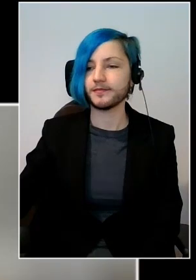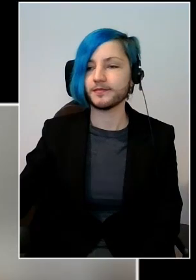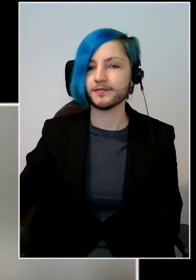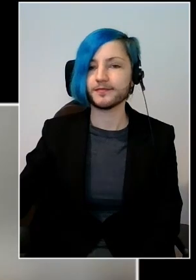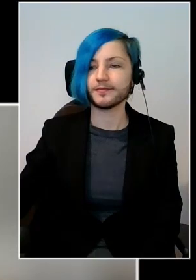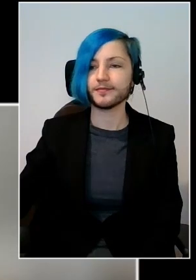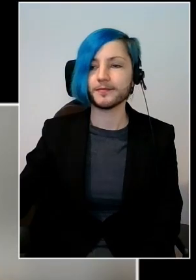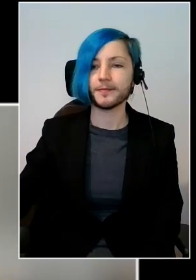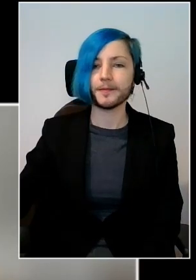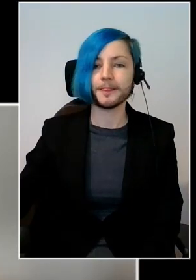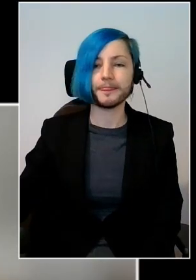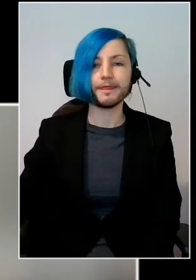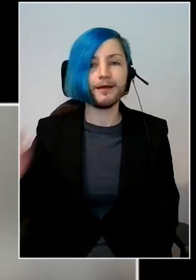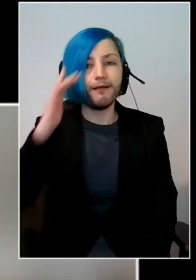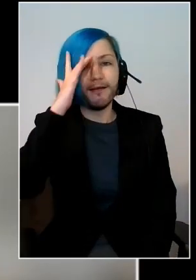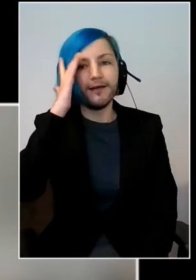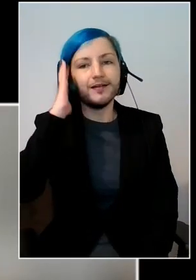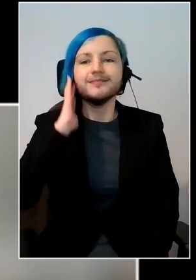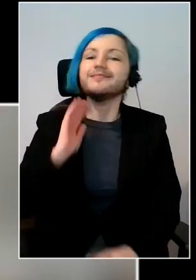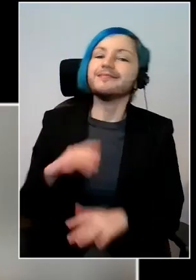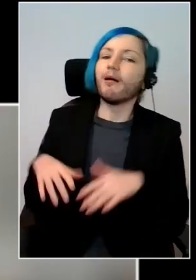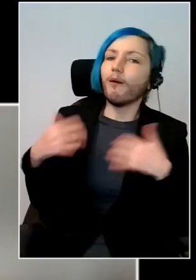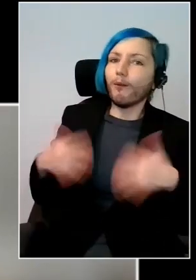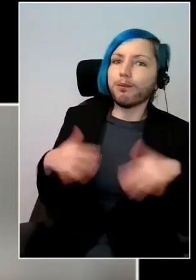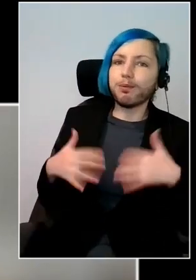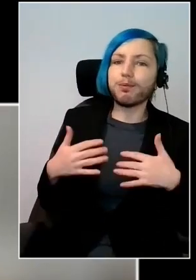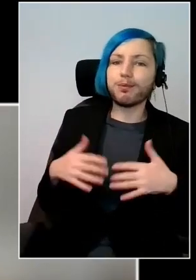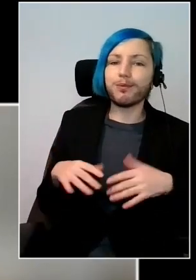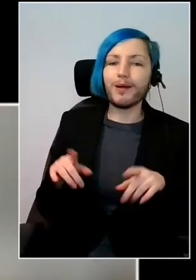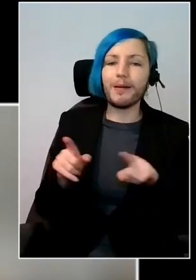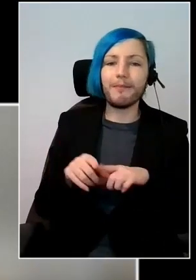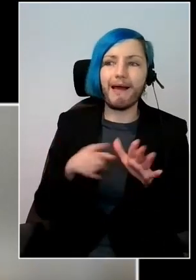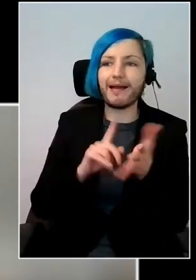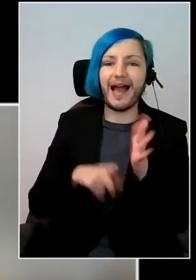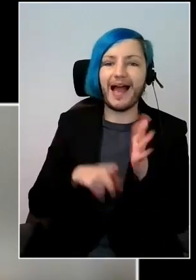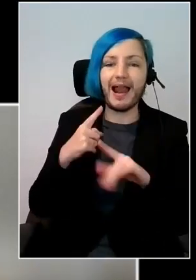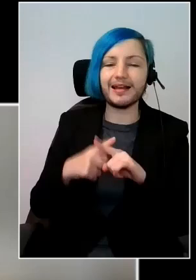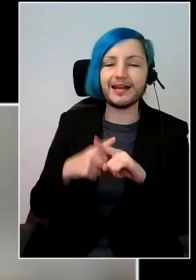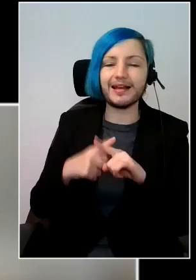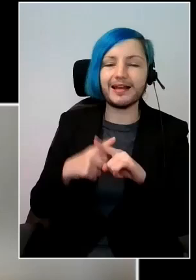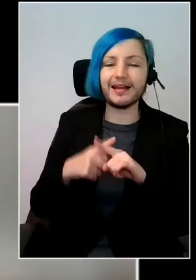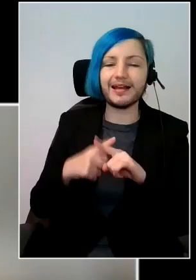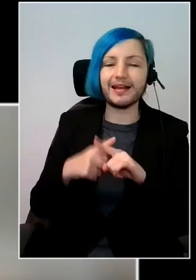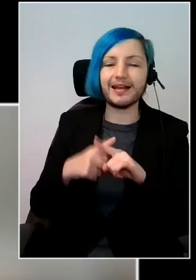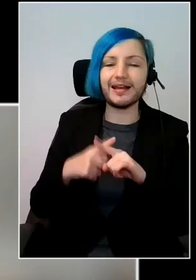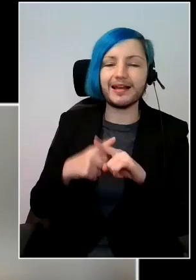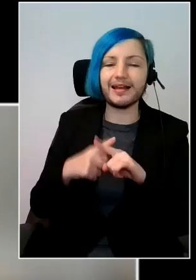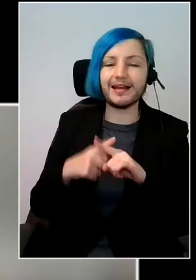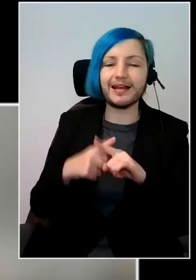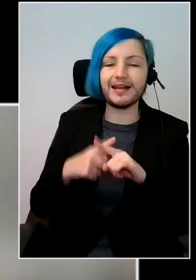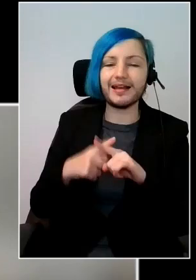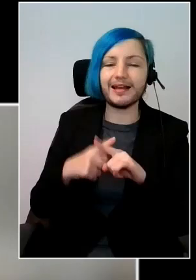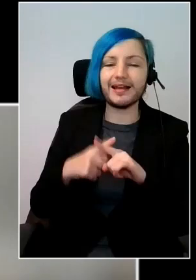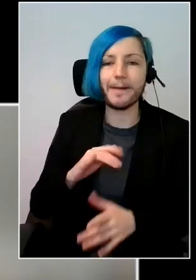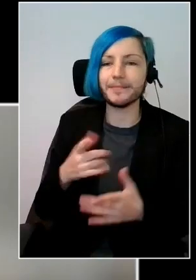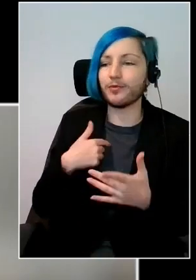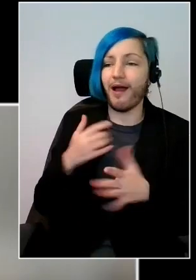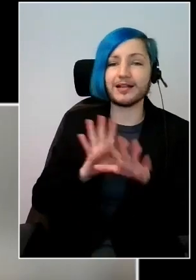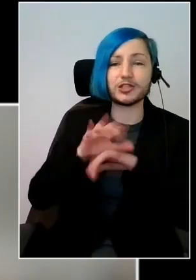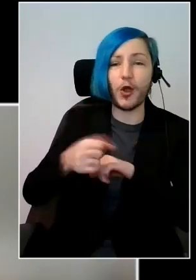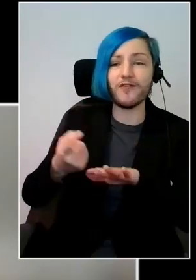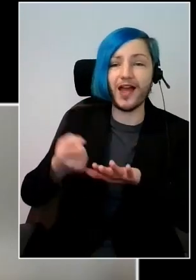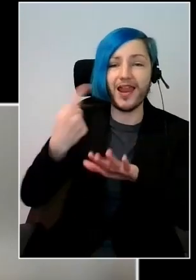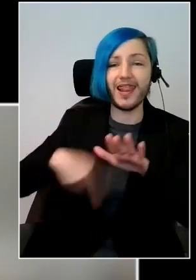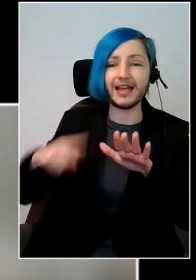Wow, I'm a bit like Alex here now. George, as you know, I've taken over for the last year within Northumbria Healthcare, and it is a